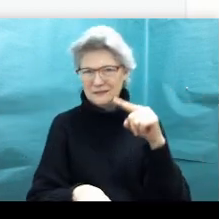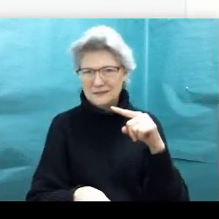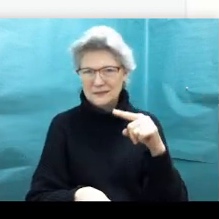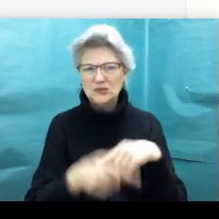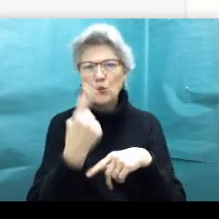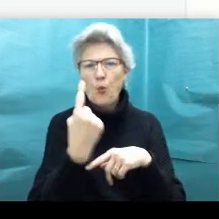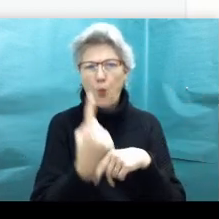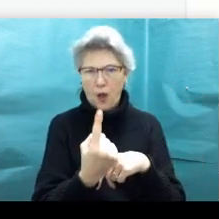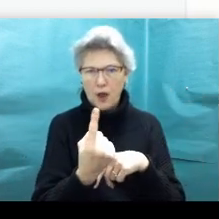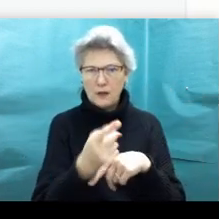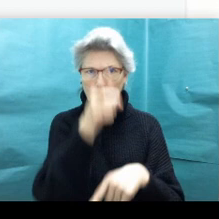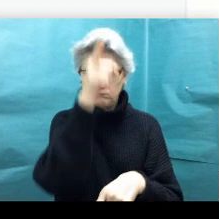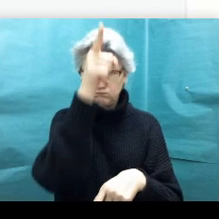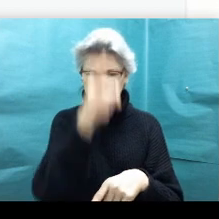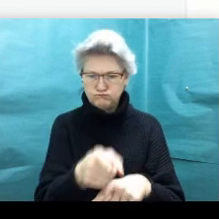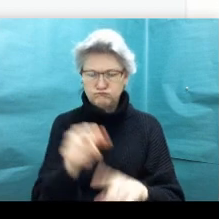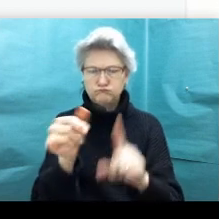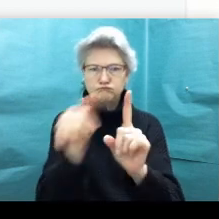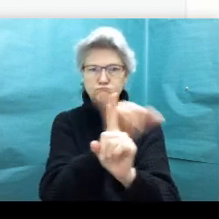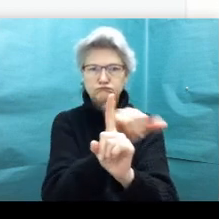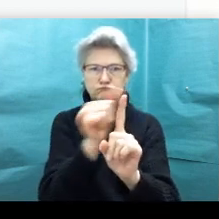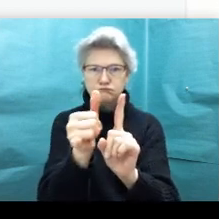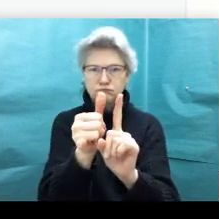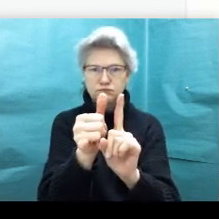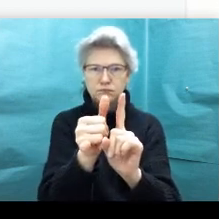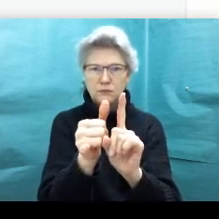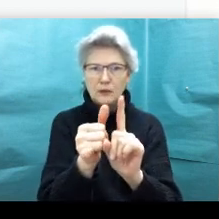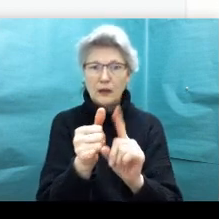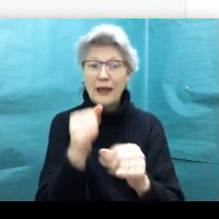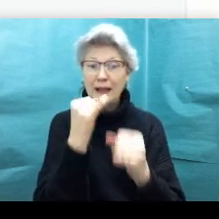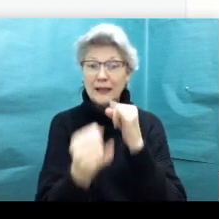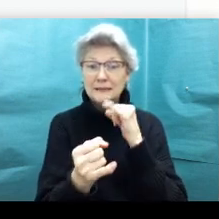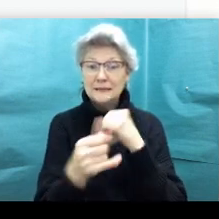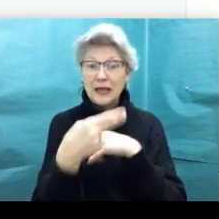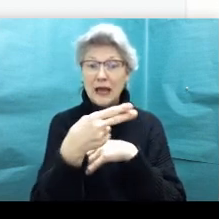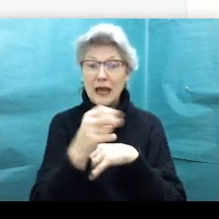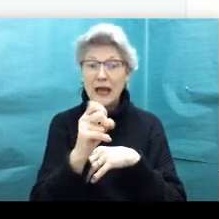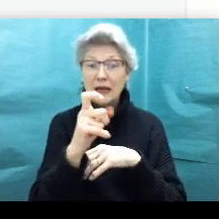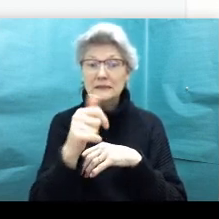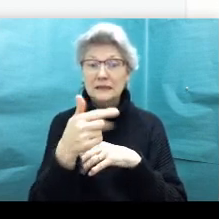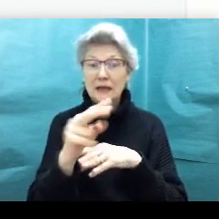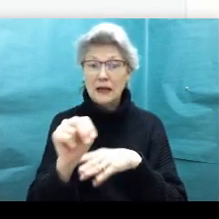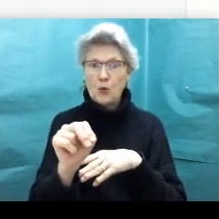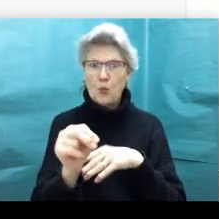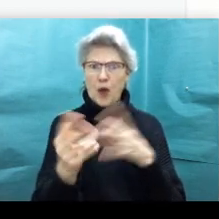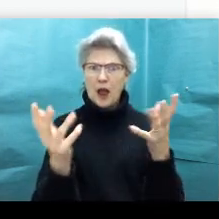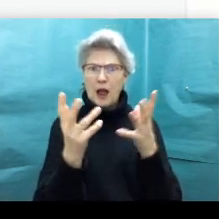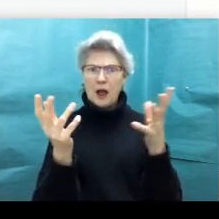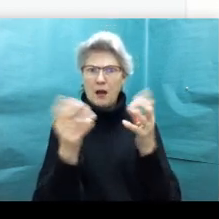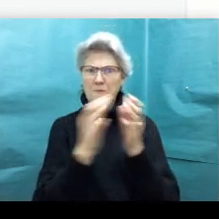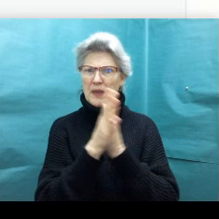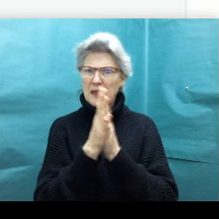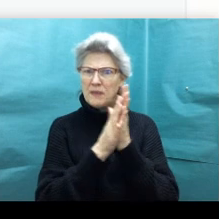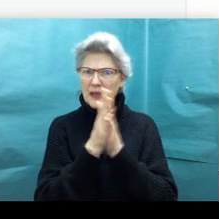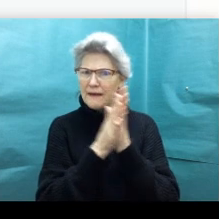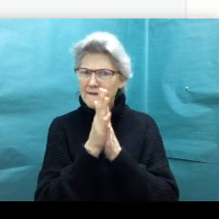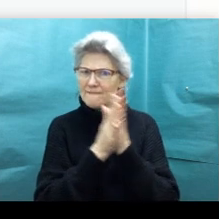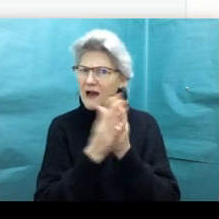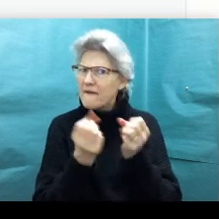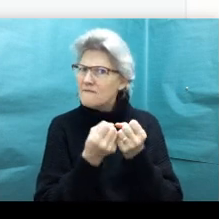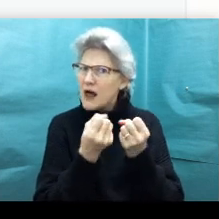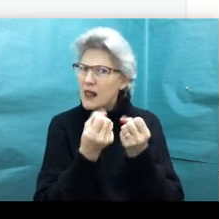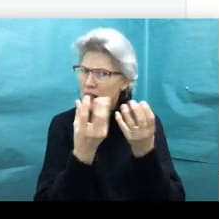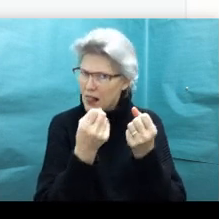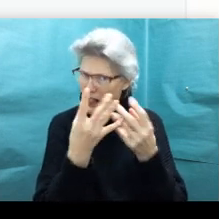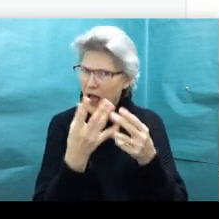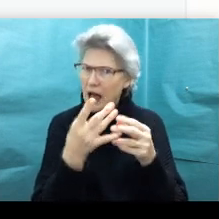just 1 line of symmetry. And last but not least, a hexagon. Oh boy, it looks to me like I can find quite a few lines of